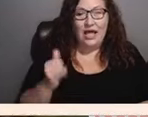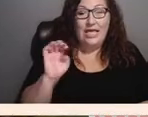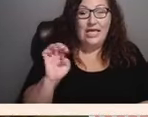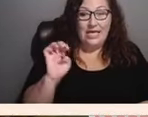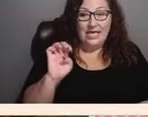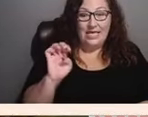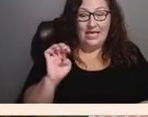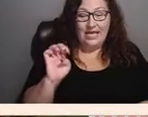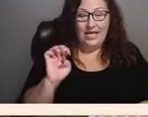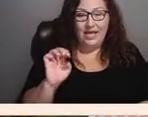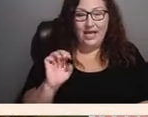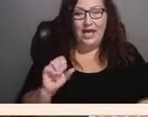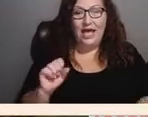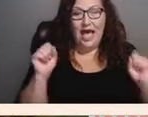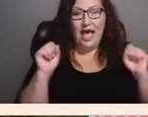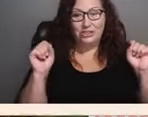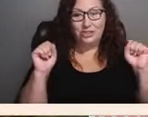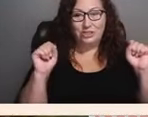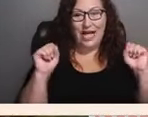exercise.